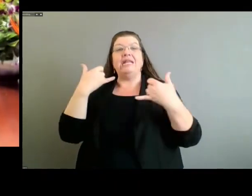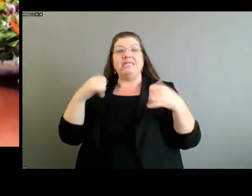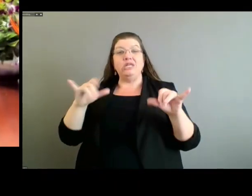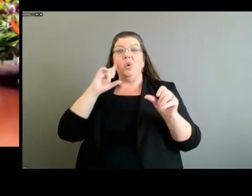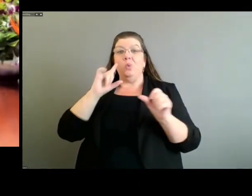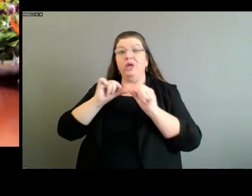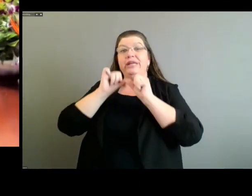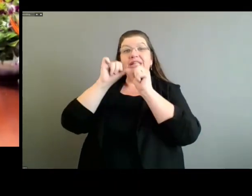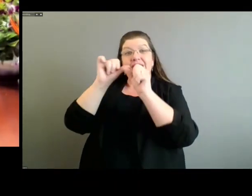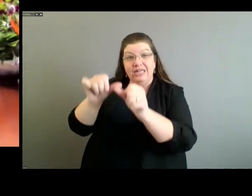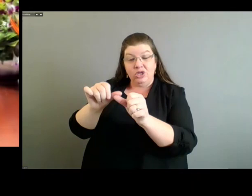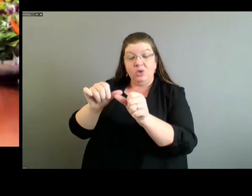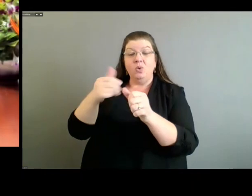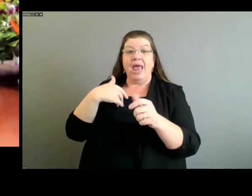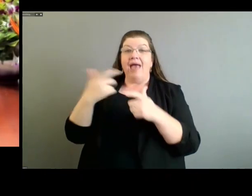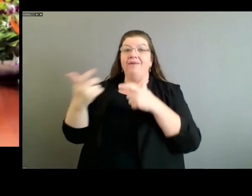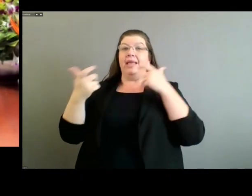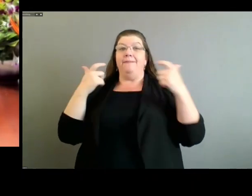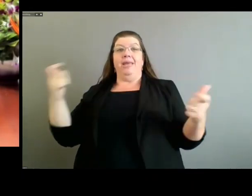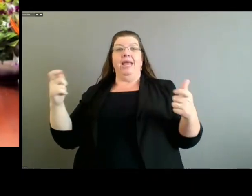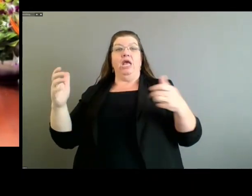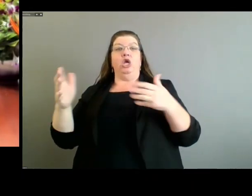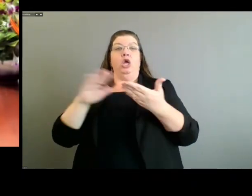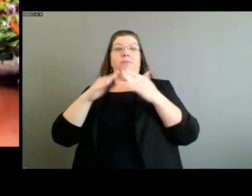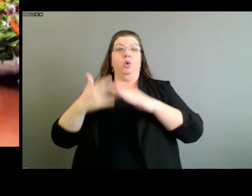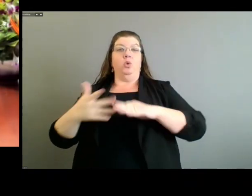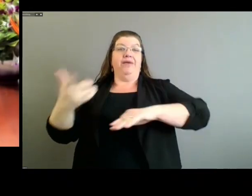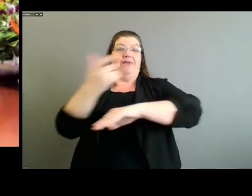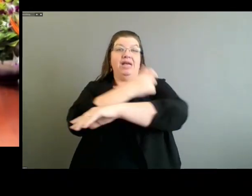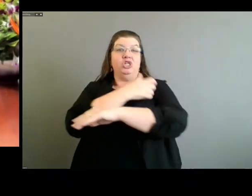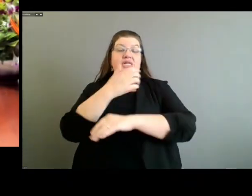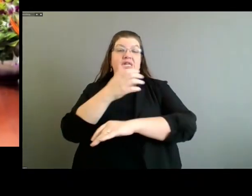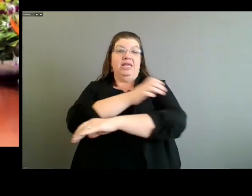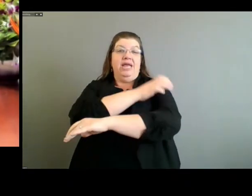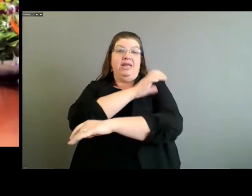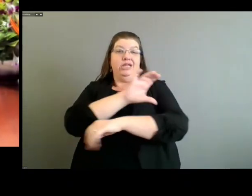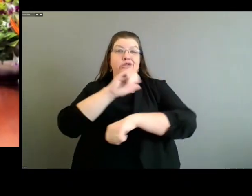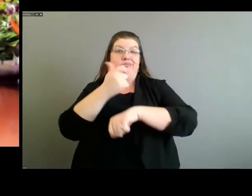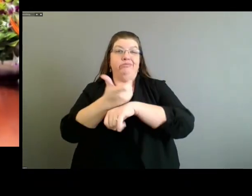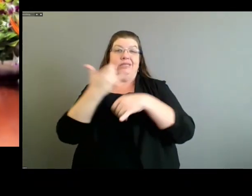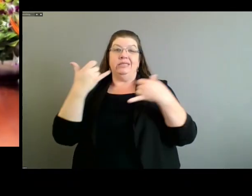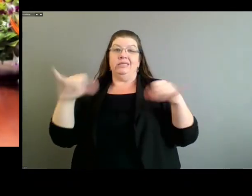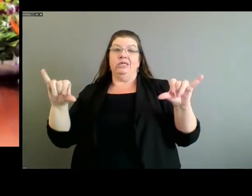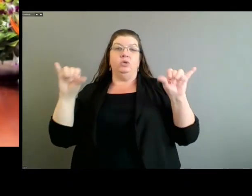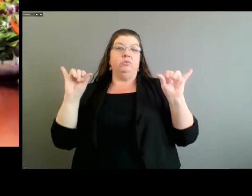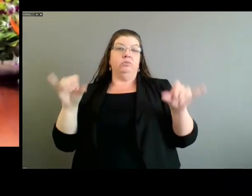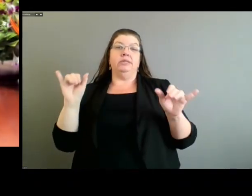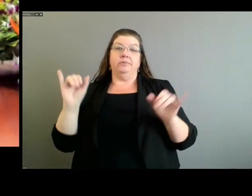continue to have the big community vaccination clinics as well.